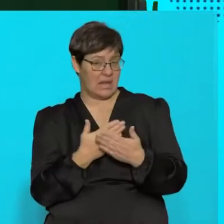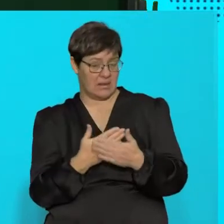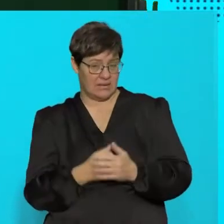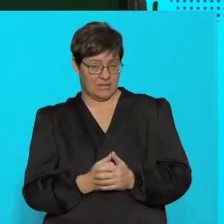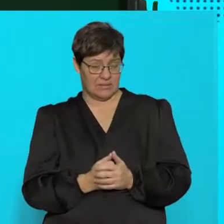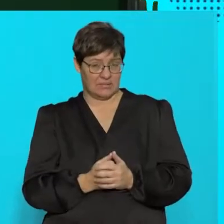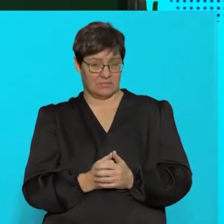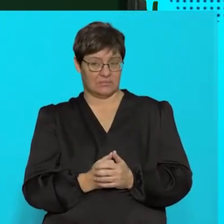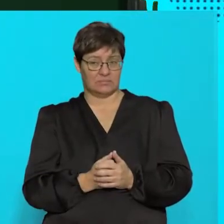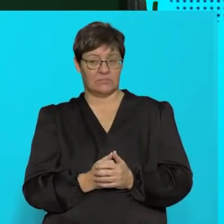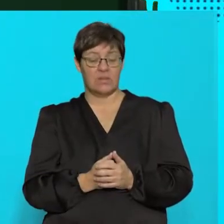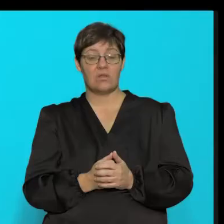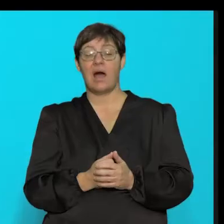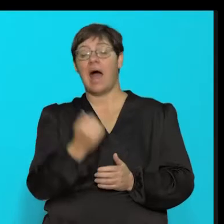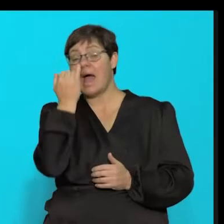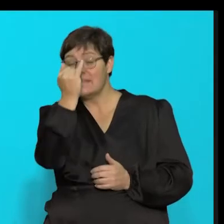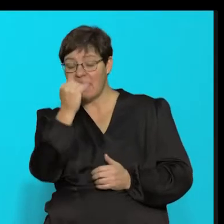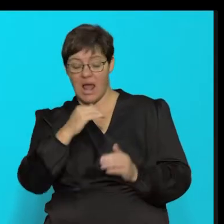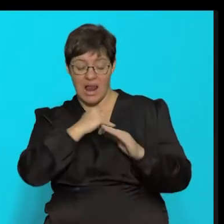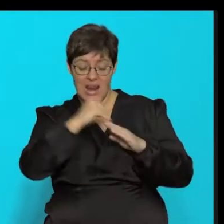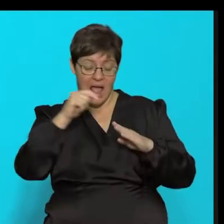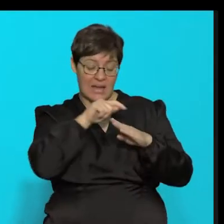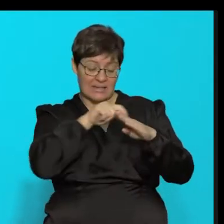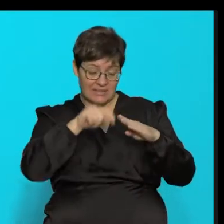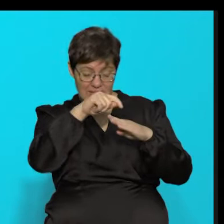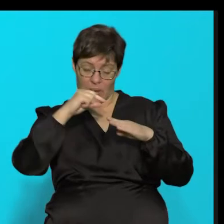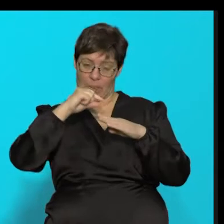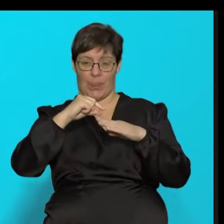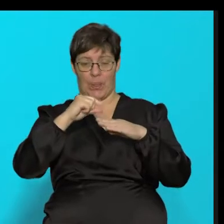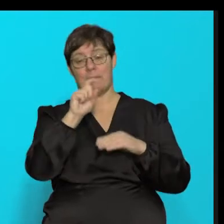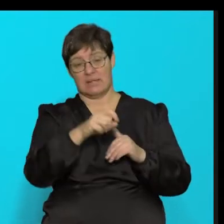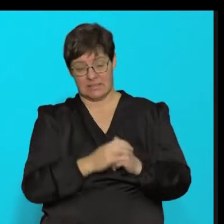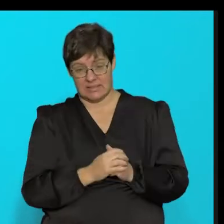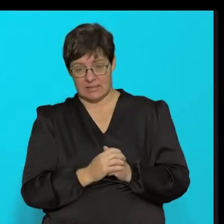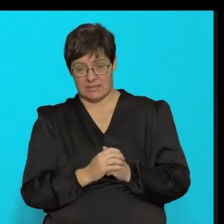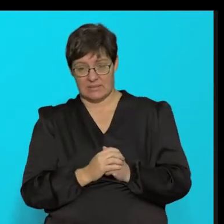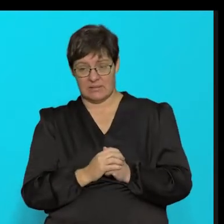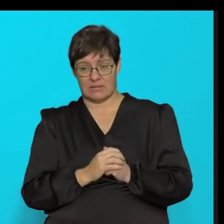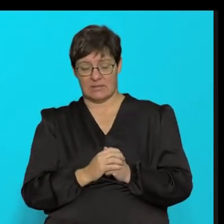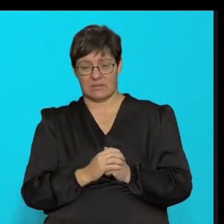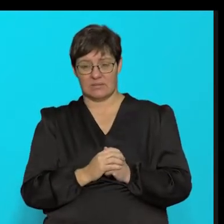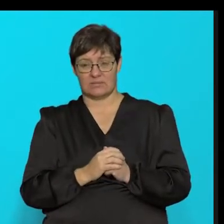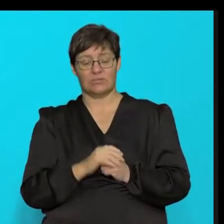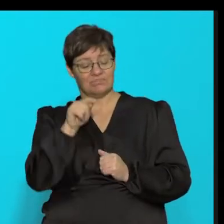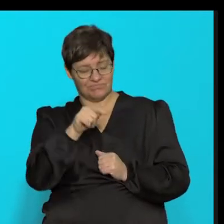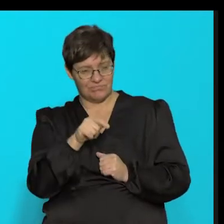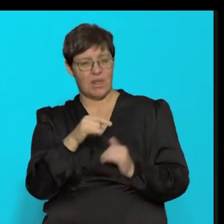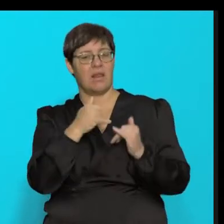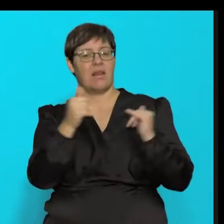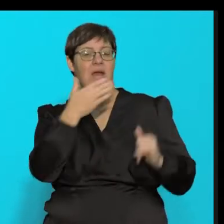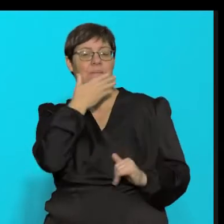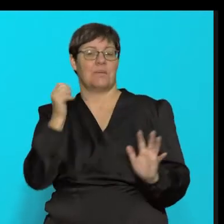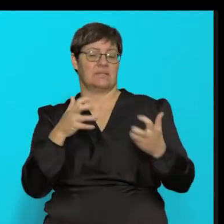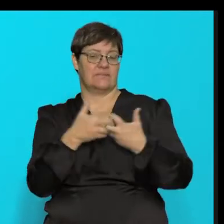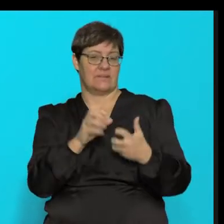function we can think about. Okay, so the idea is to minimize this. So now this is our line